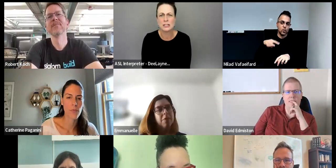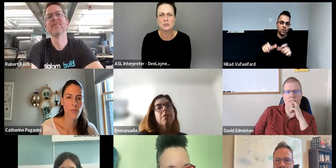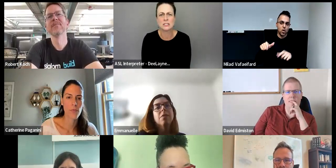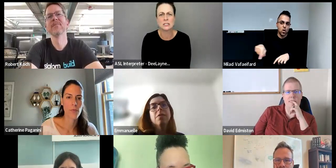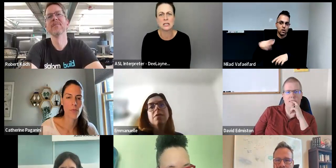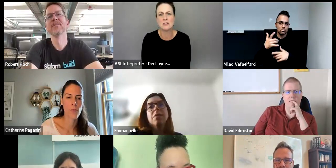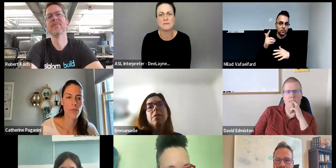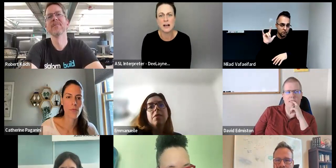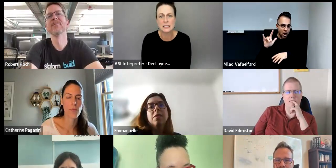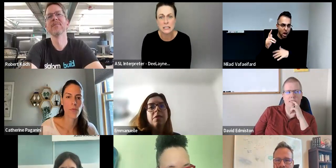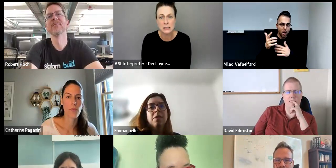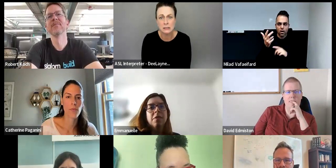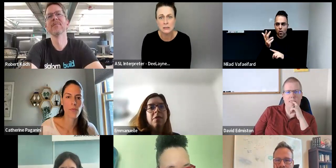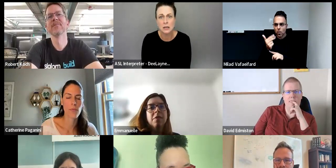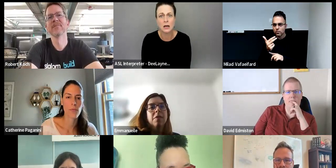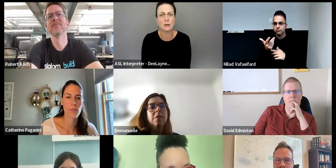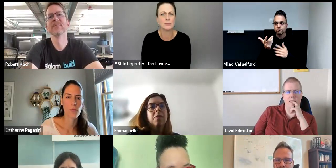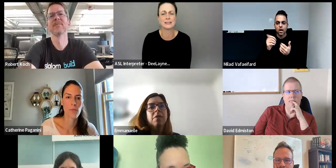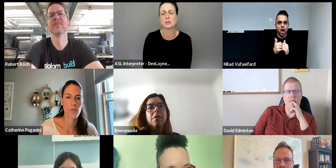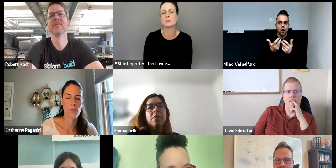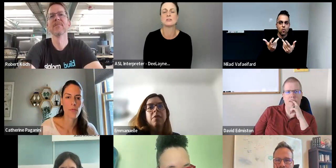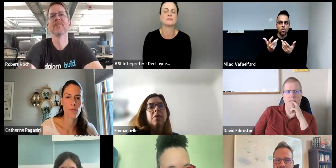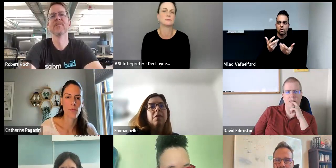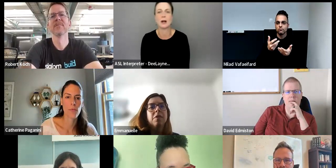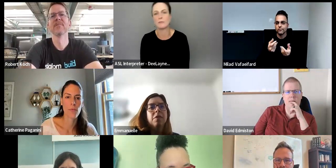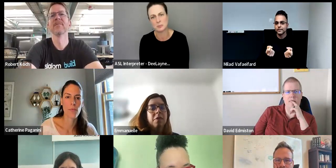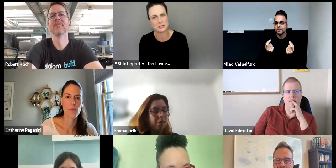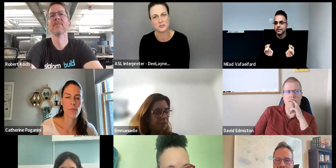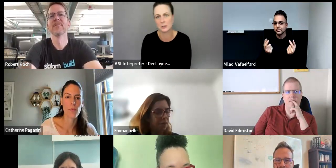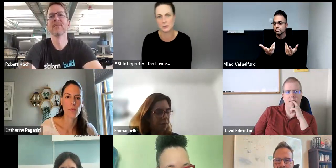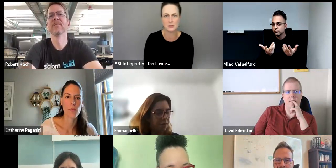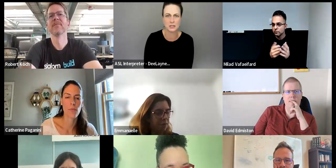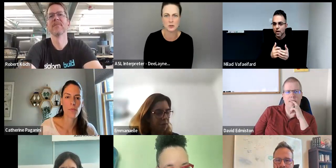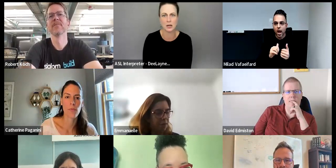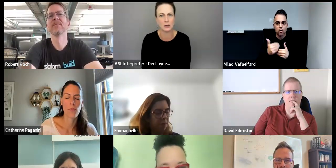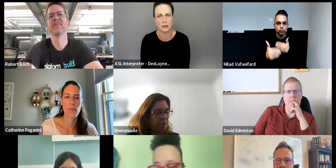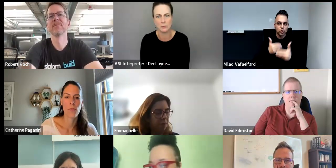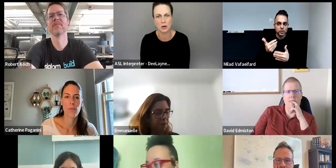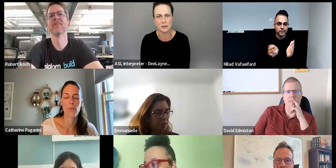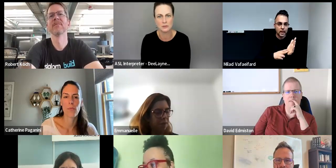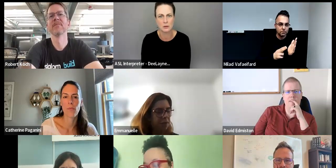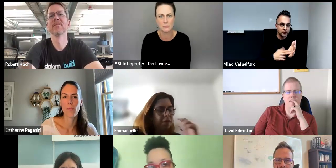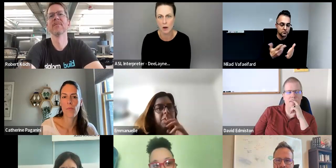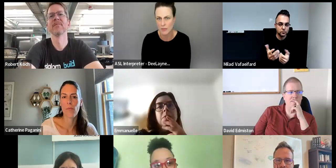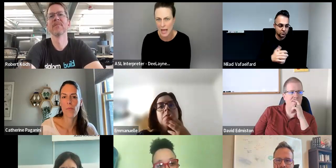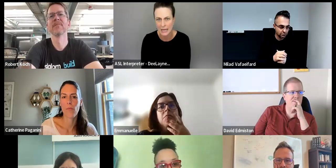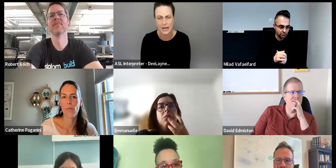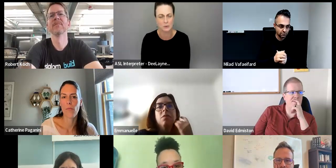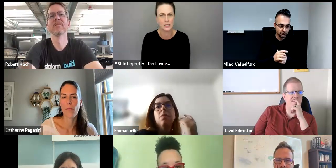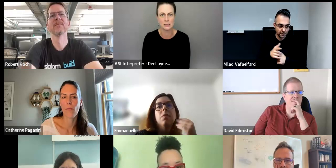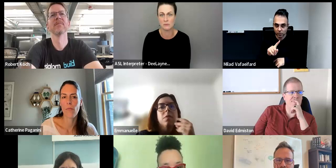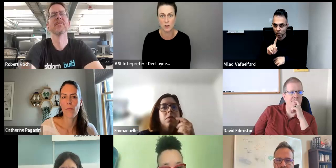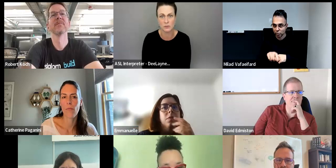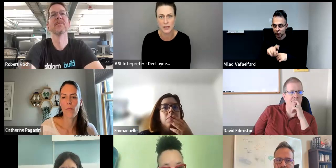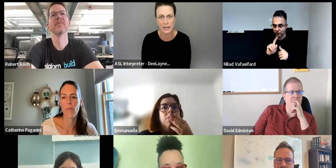who's interested in investing, like in terms of travel expenses, flight, hotel, et cetera, on that? How